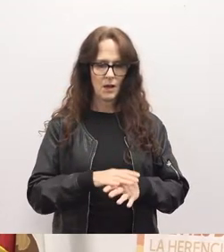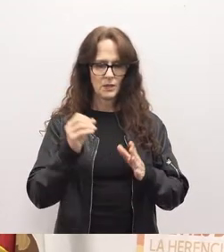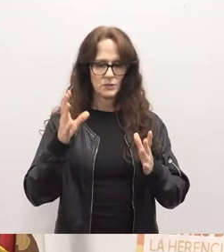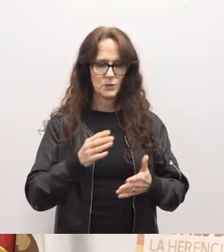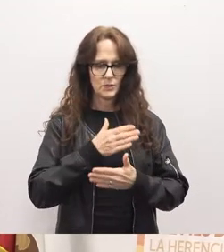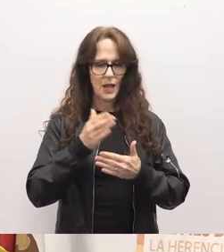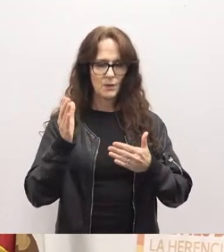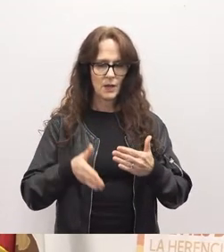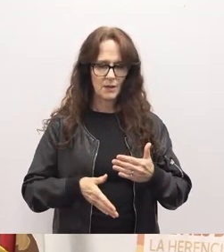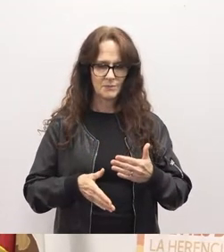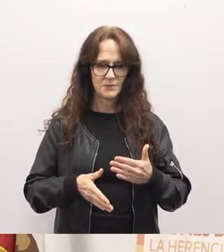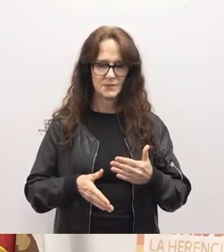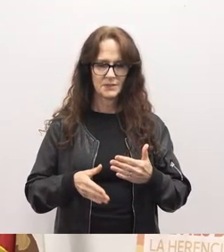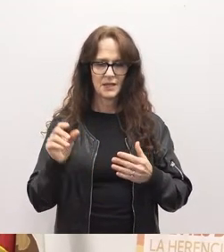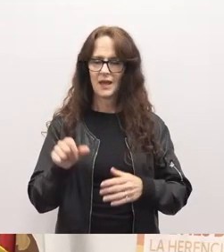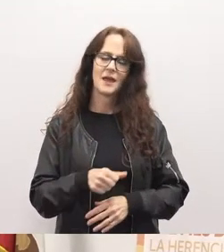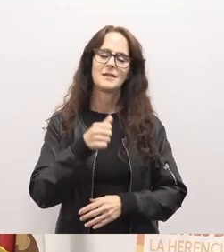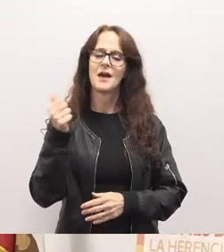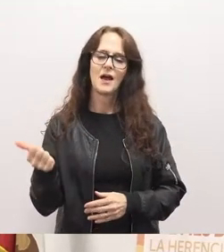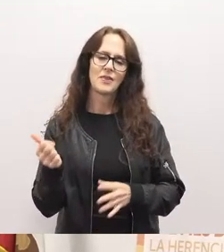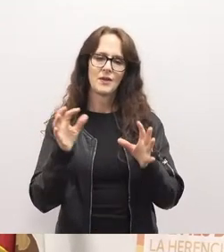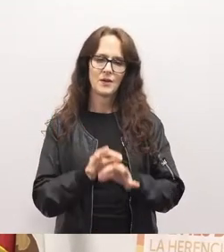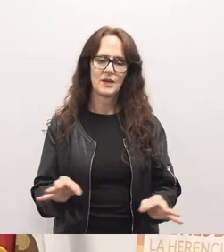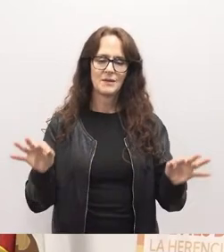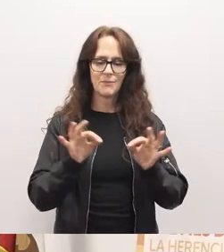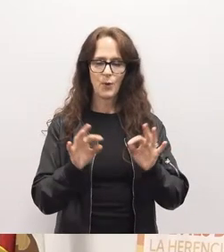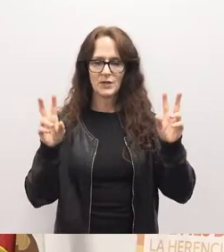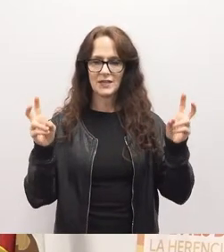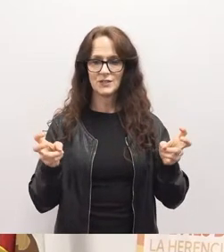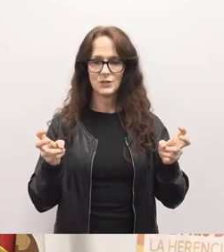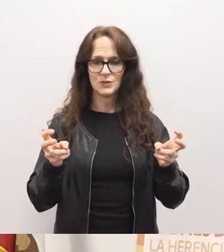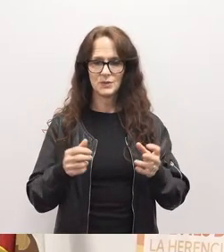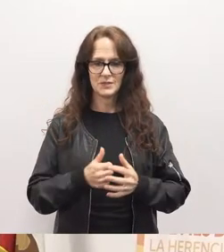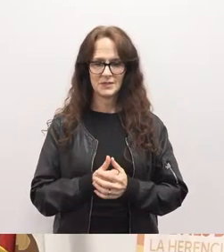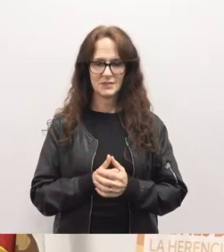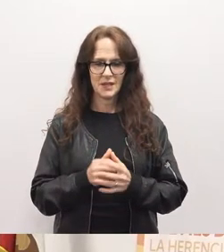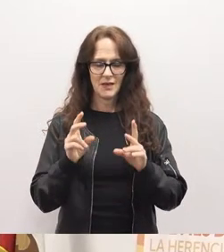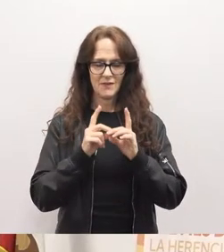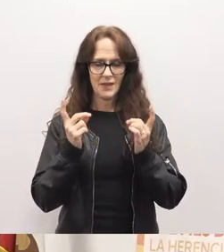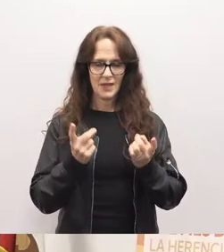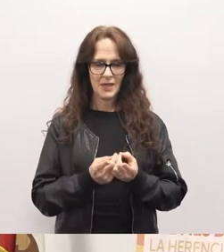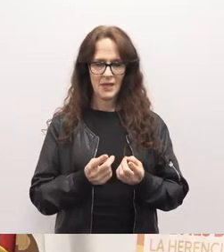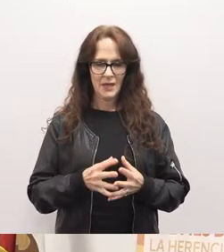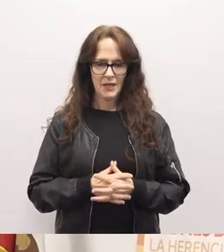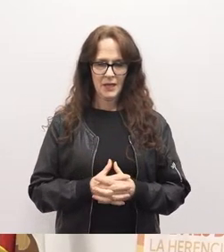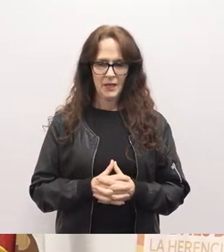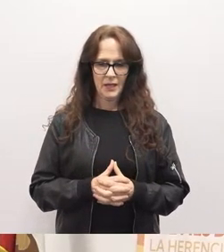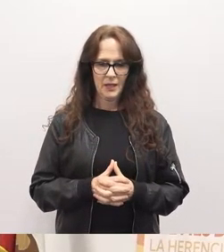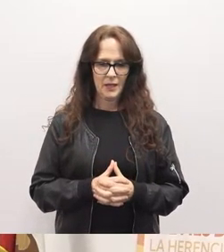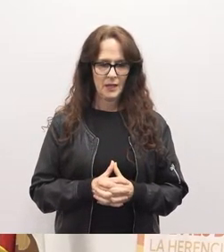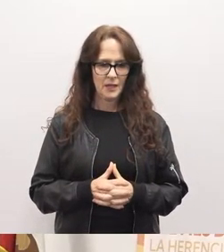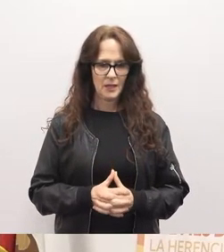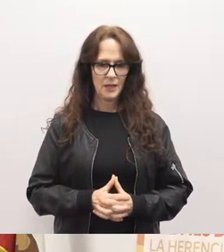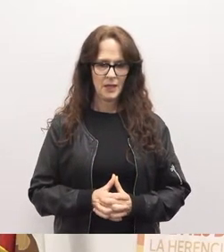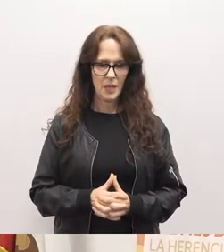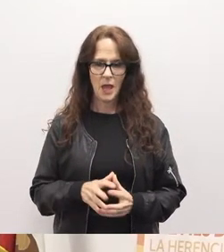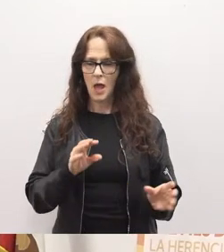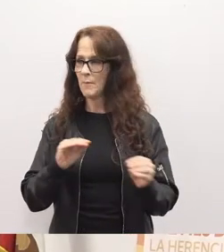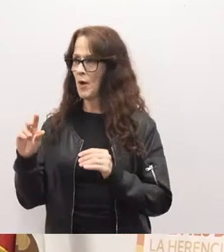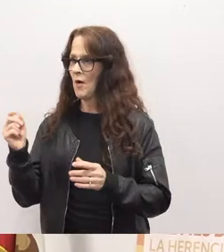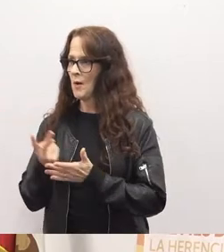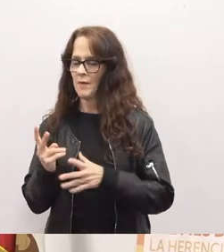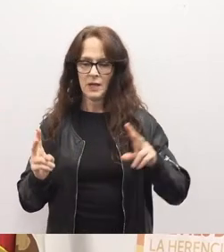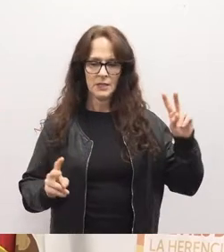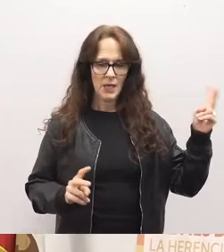student outcomes and other key issues of the district. Move approval.